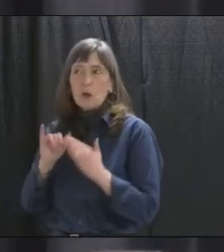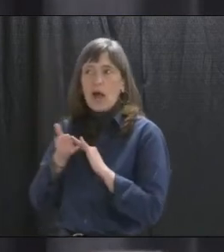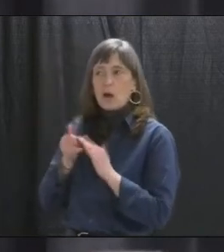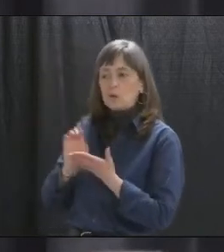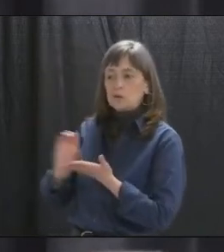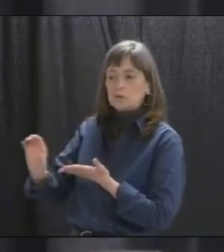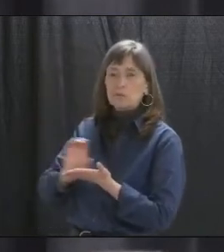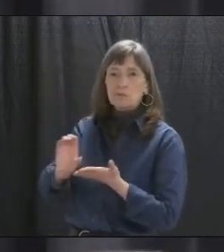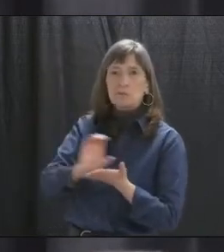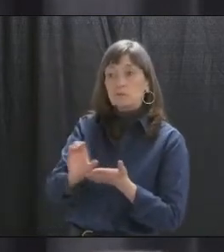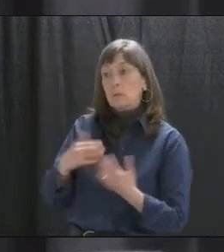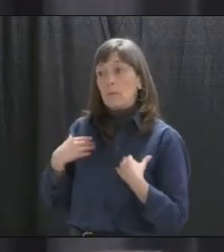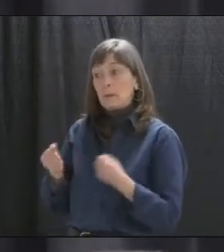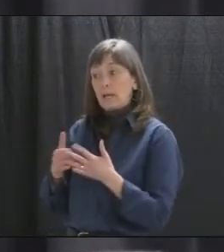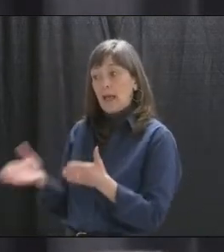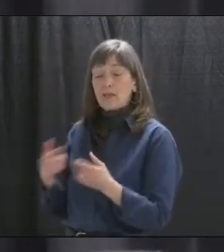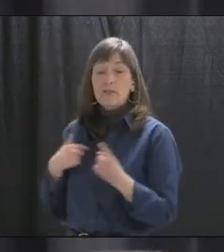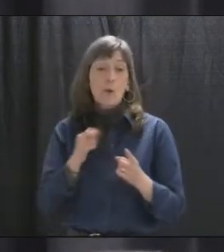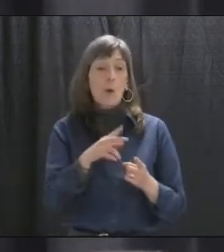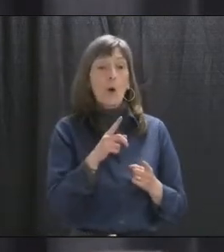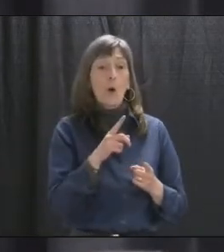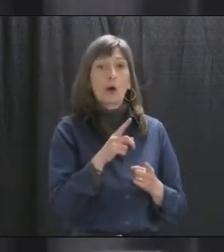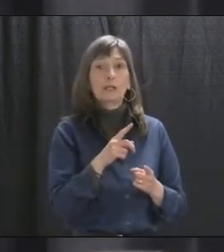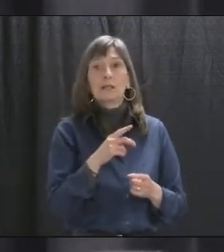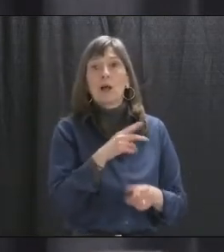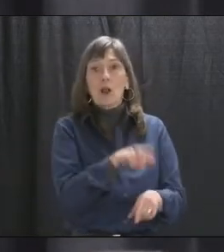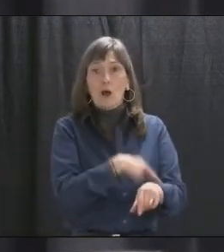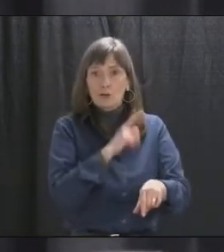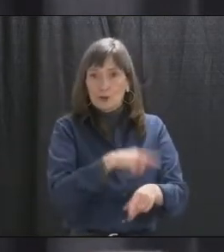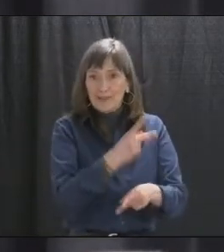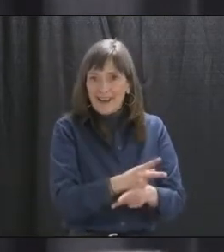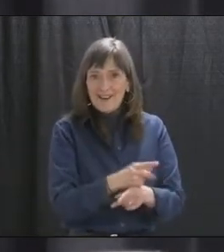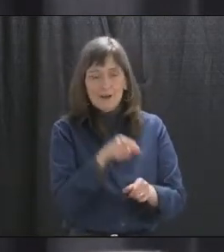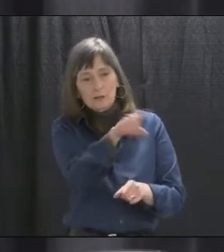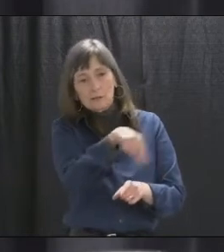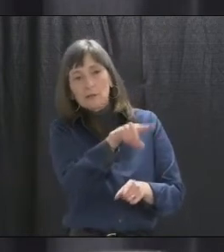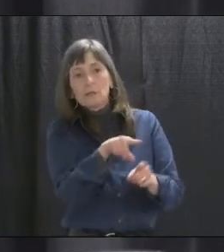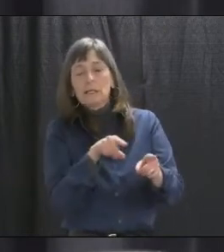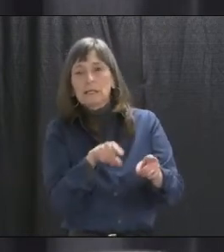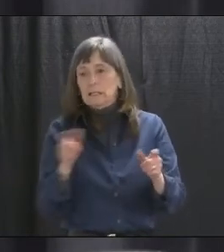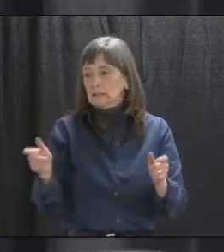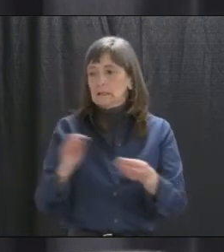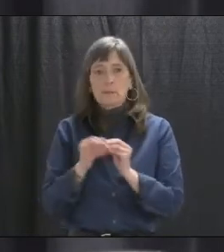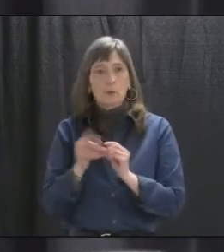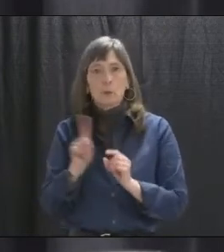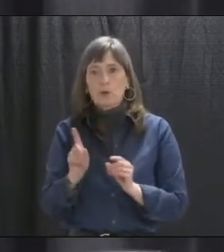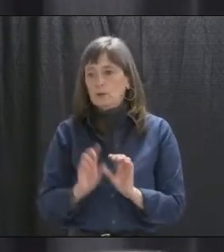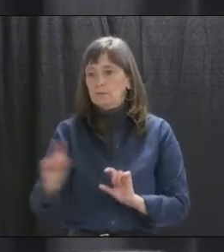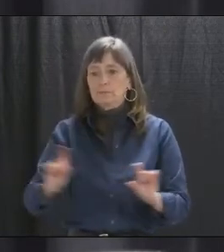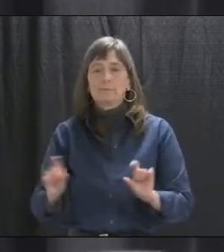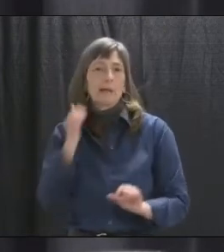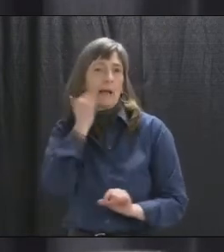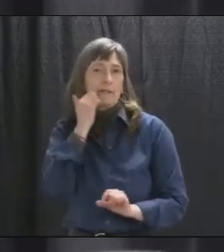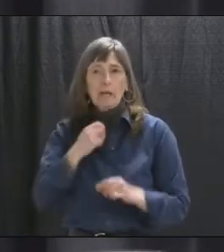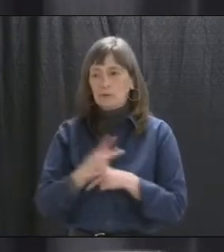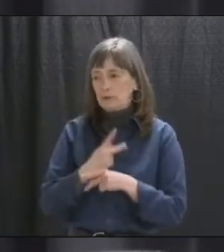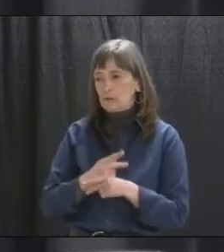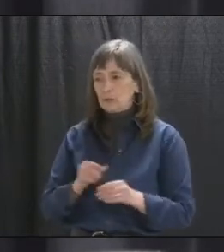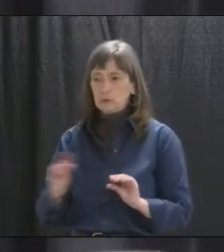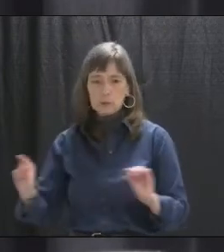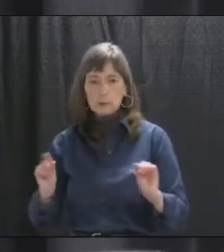versus acute care, who's going to do the swabs in terms of the bigger number. That's always a daily